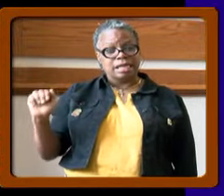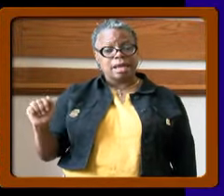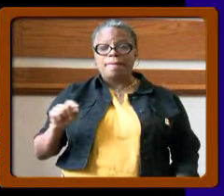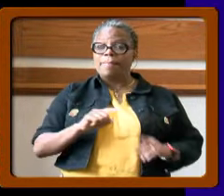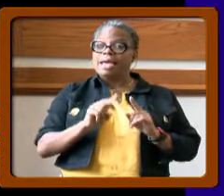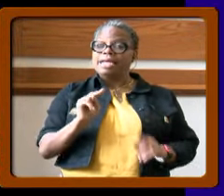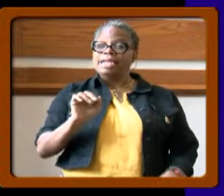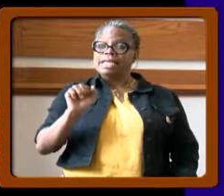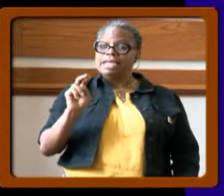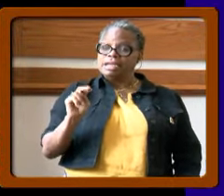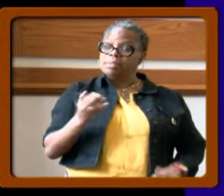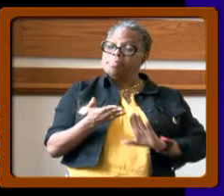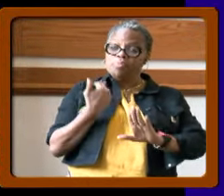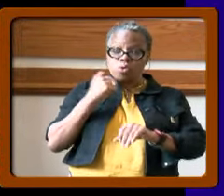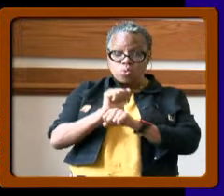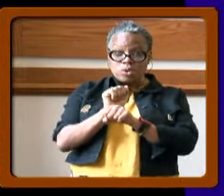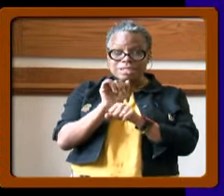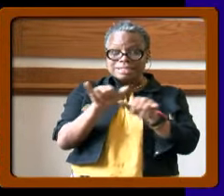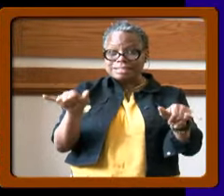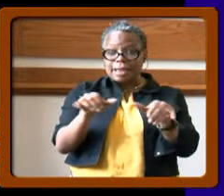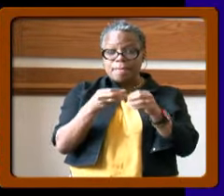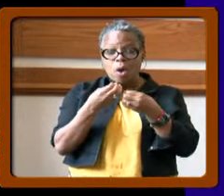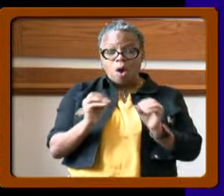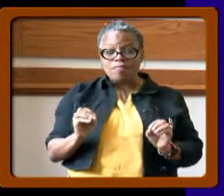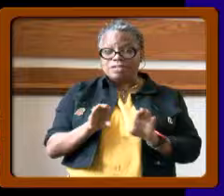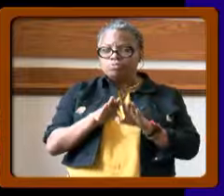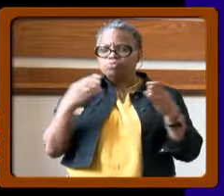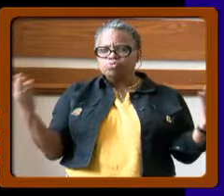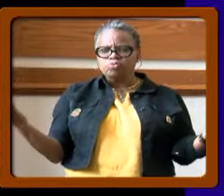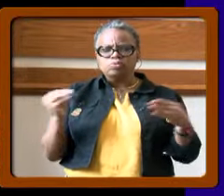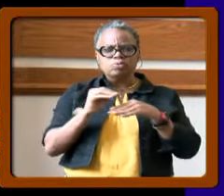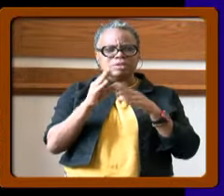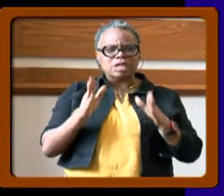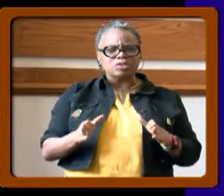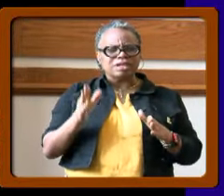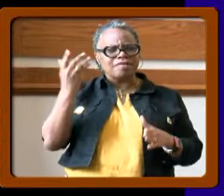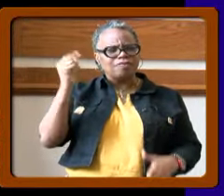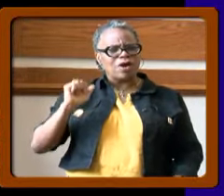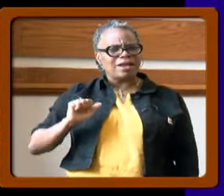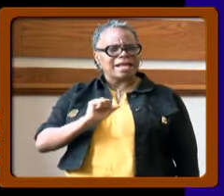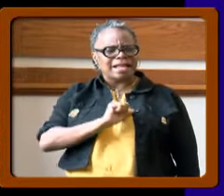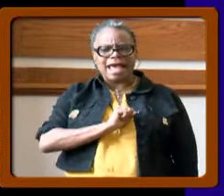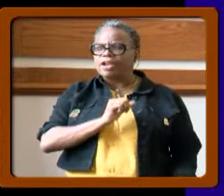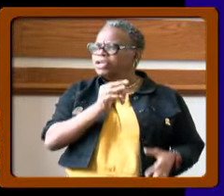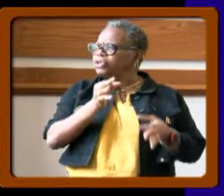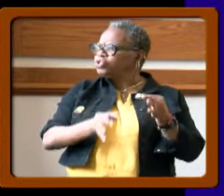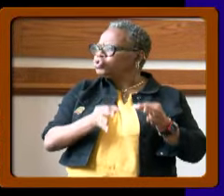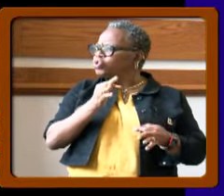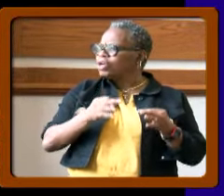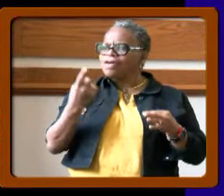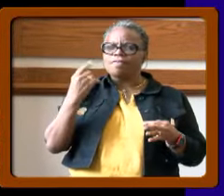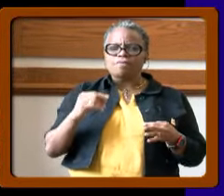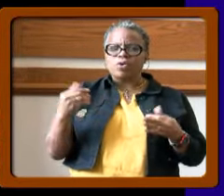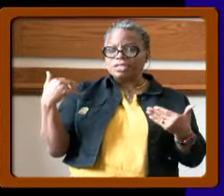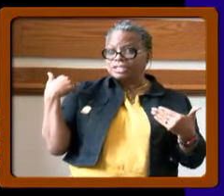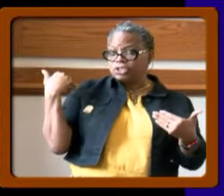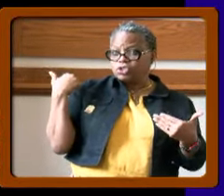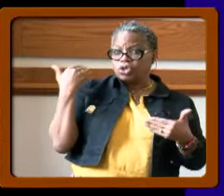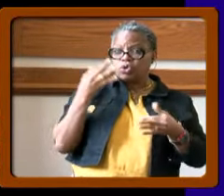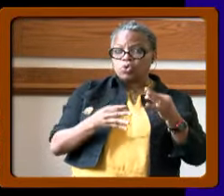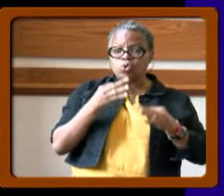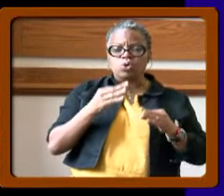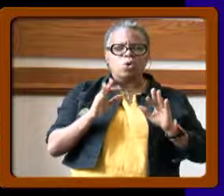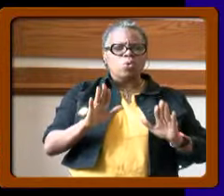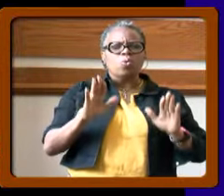Nina used to work in that office. She's been general counsel for Atlanta. She was the judge for the juvenile court. She's